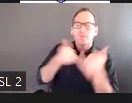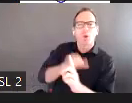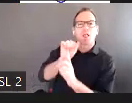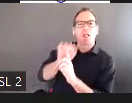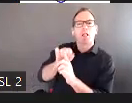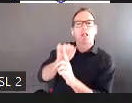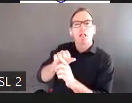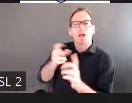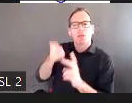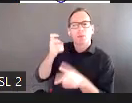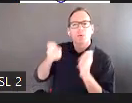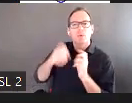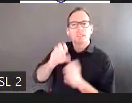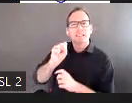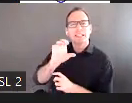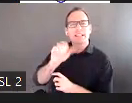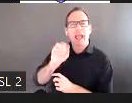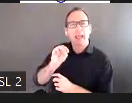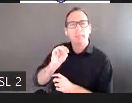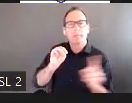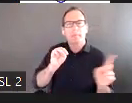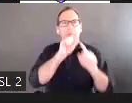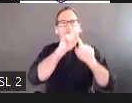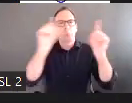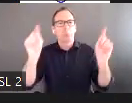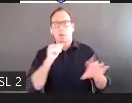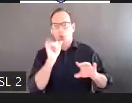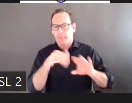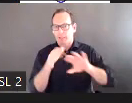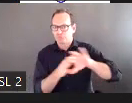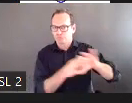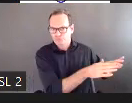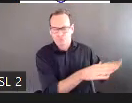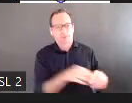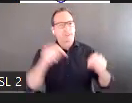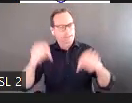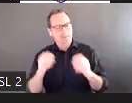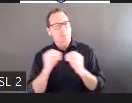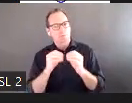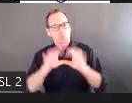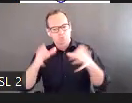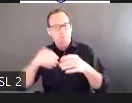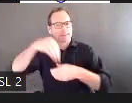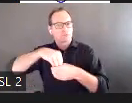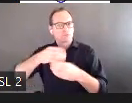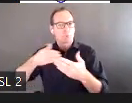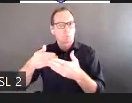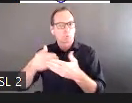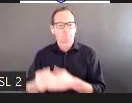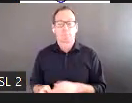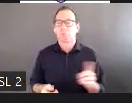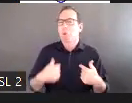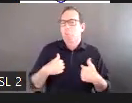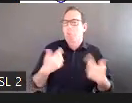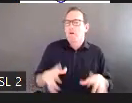ravaged our seniors, and the stats are significant. I have had the opportunity to investigate those as a major crime